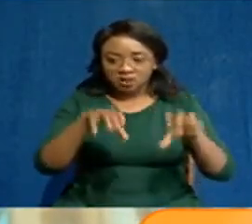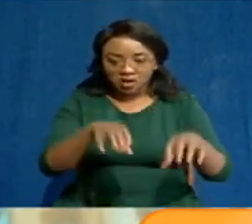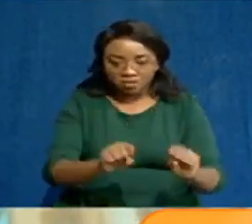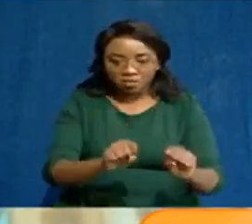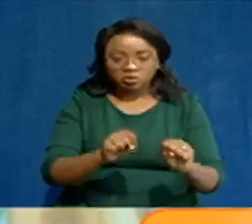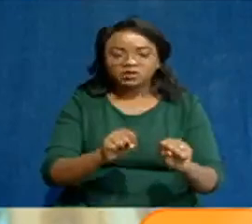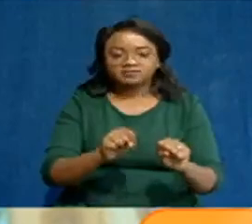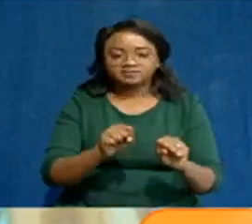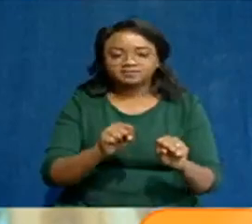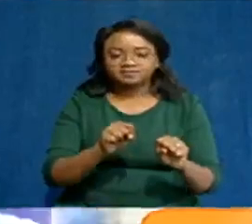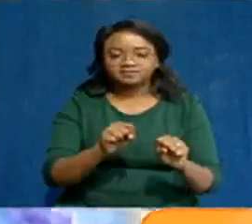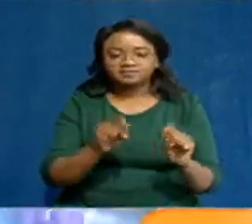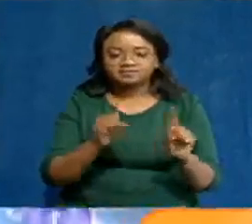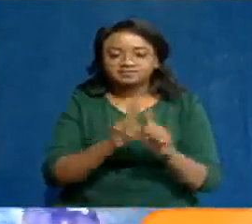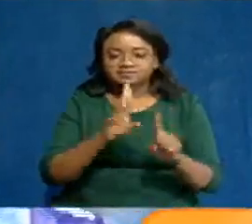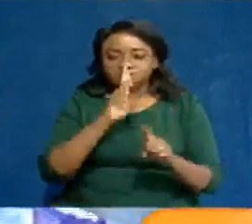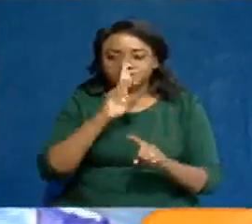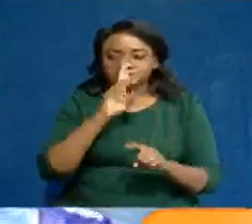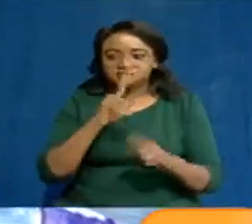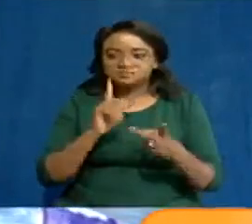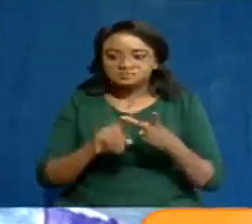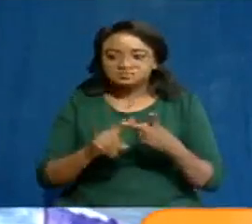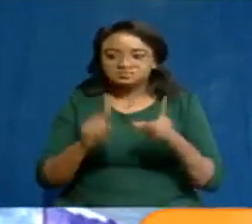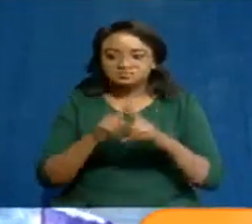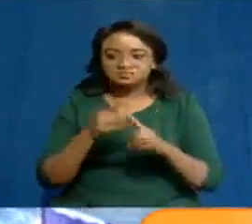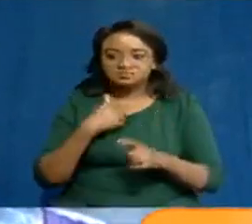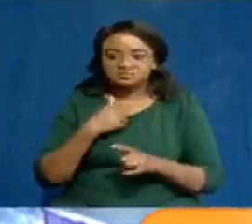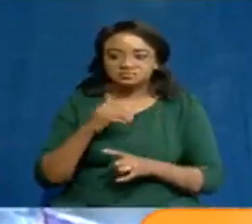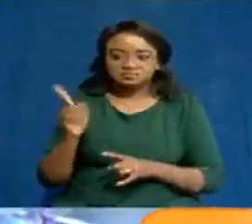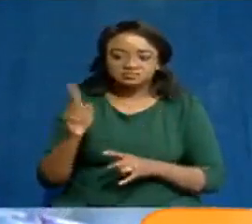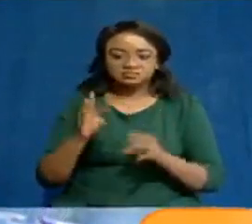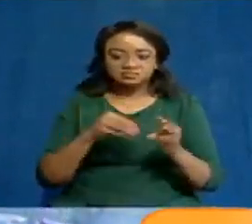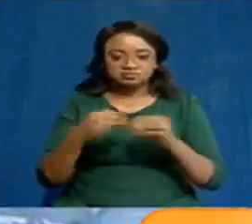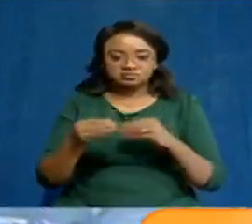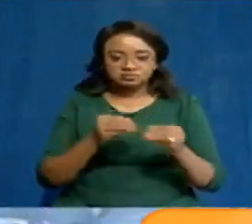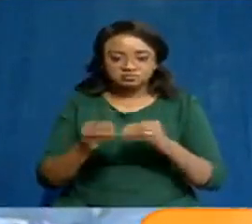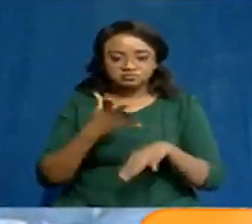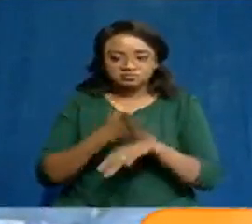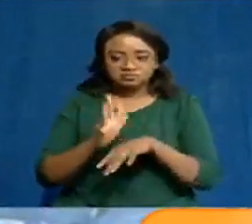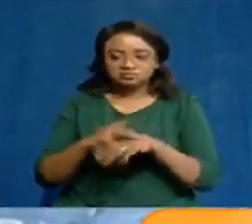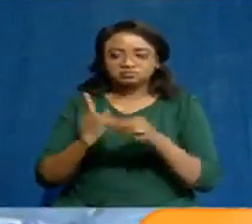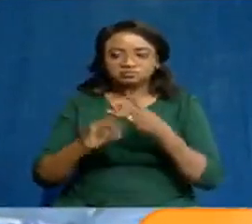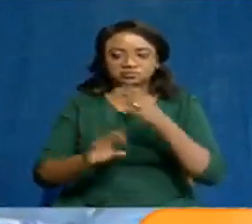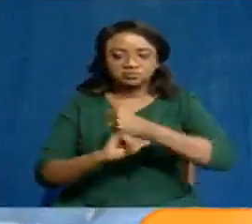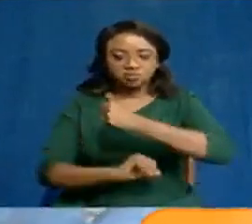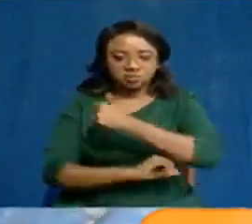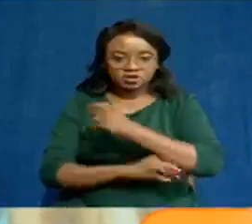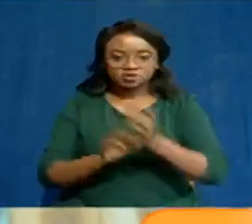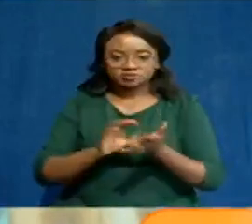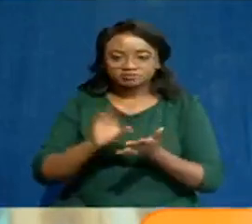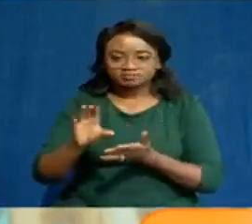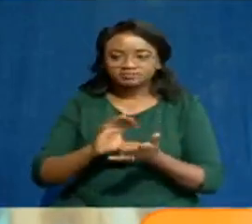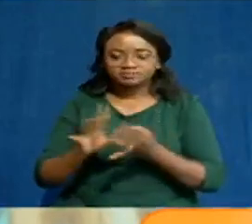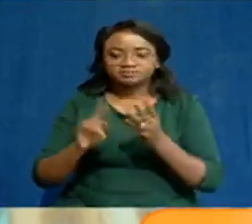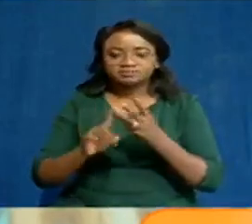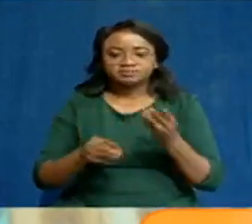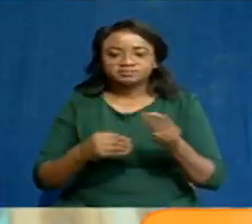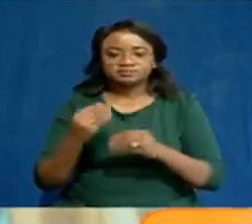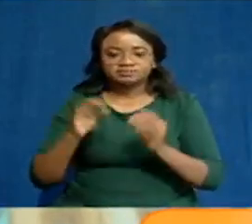so it works just like Uber. We have a plastic waste segregation, a donation feature, and there is the sale feature. You are able